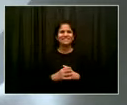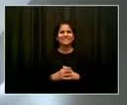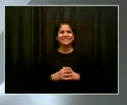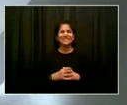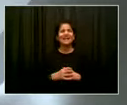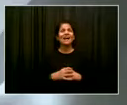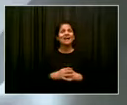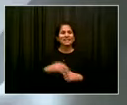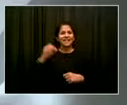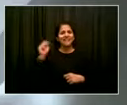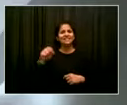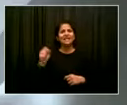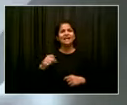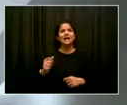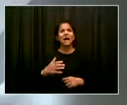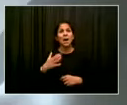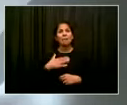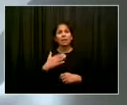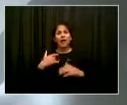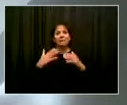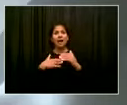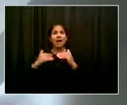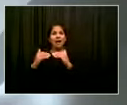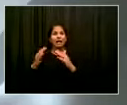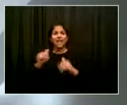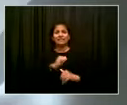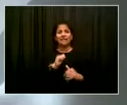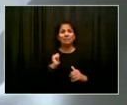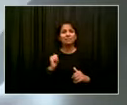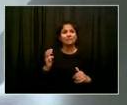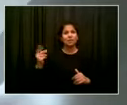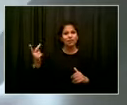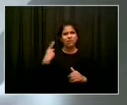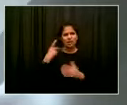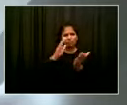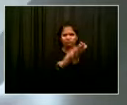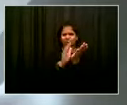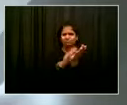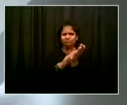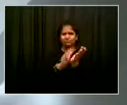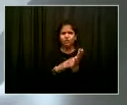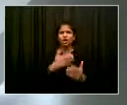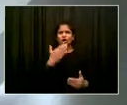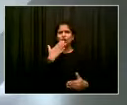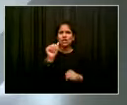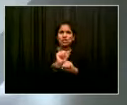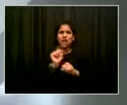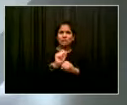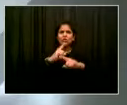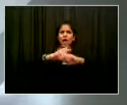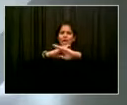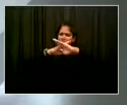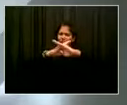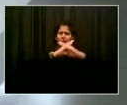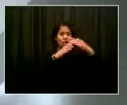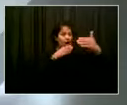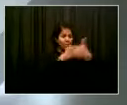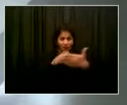we champion and we applaud your efforts to really remove the barriers to vaccination. And that may